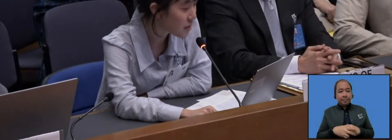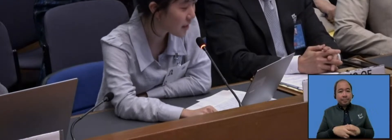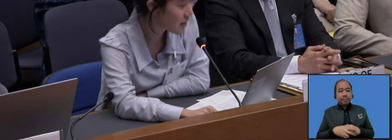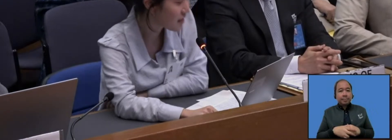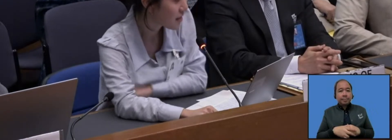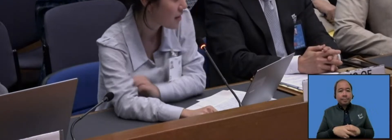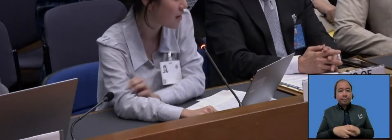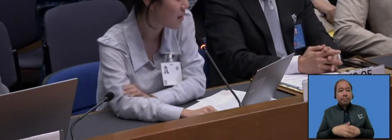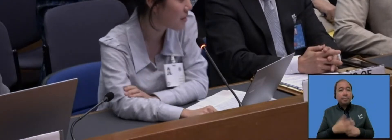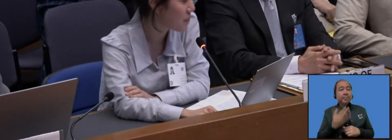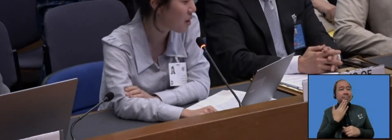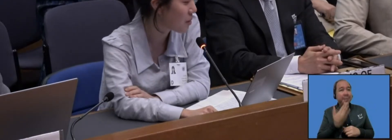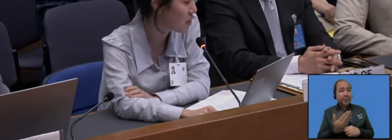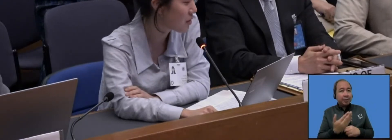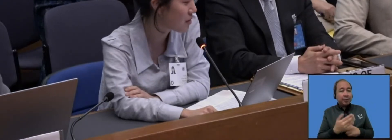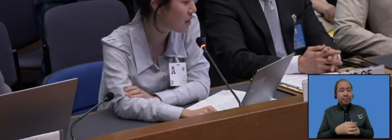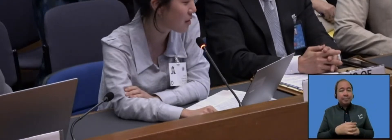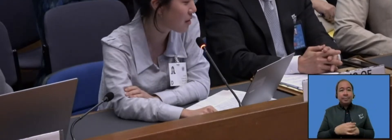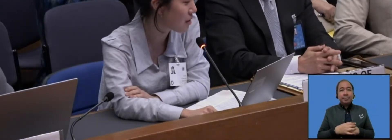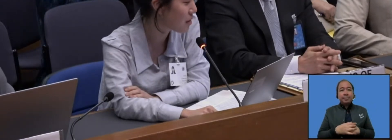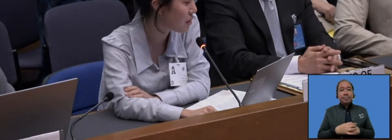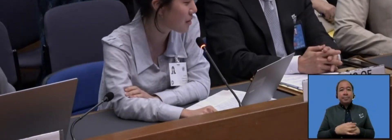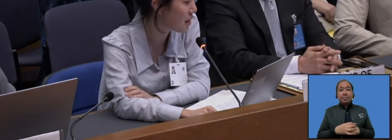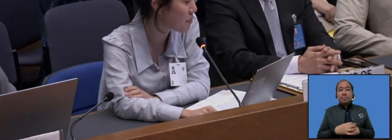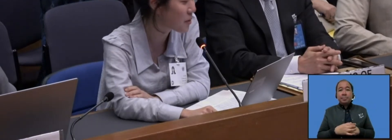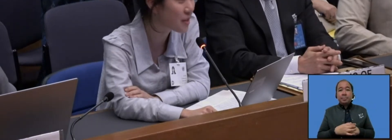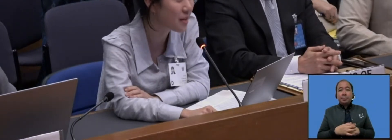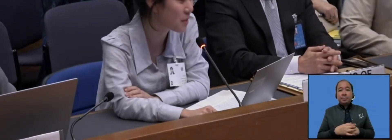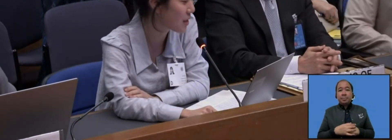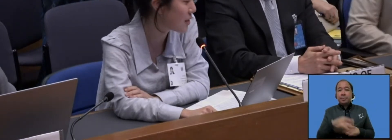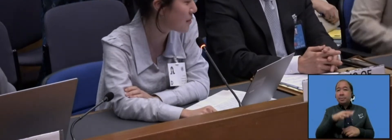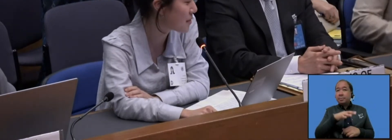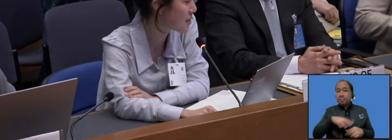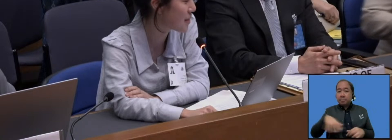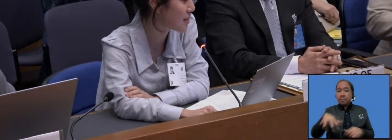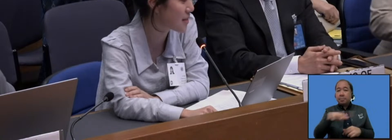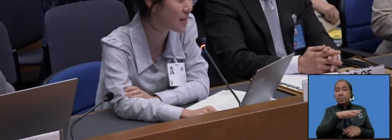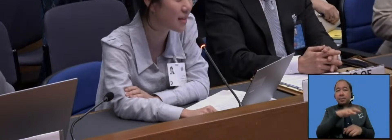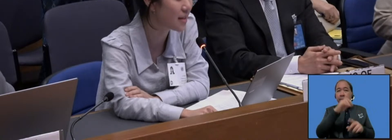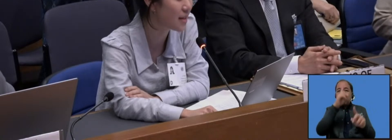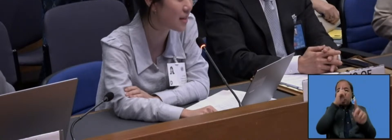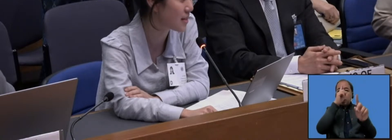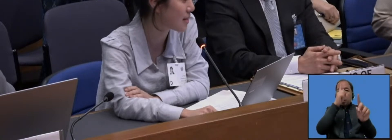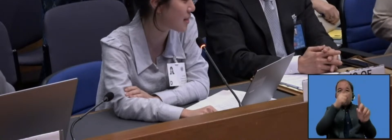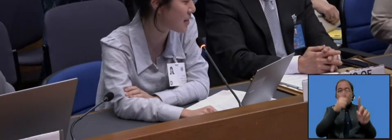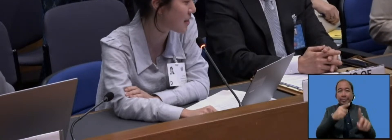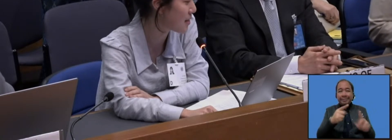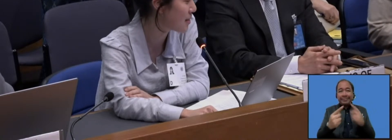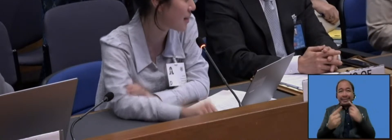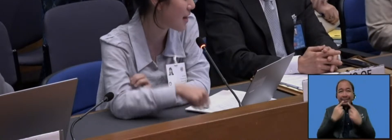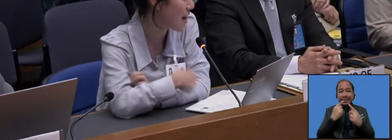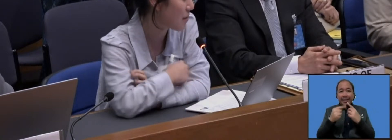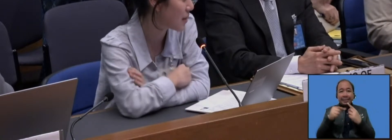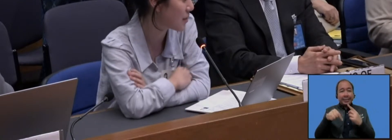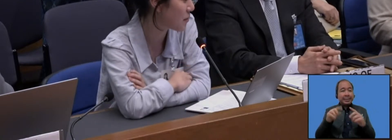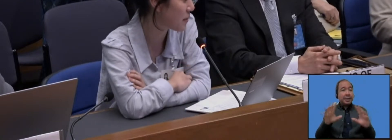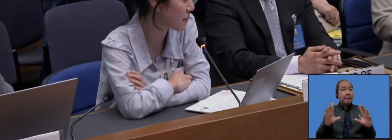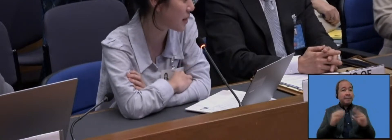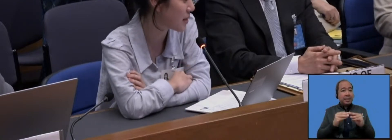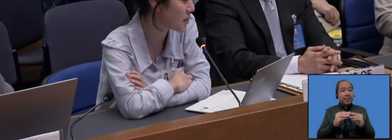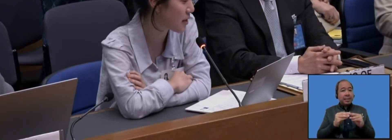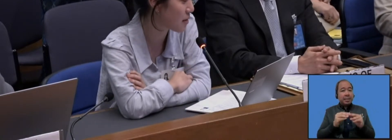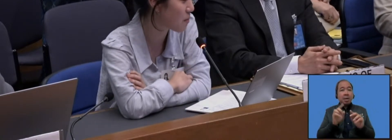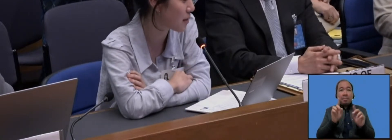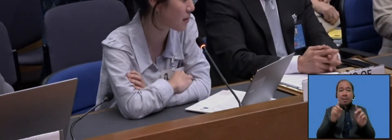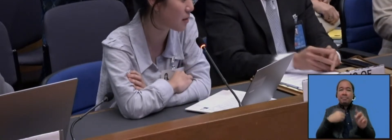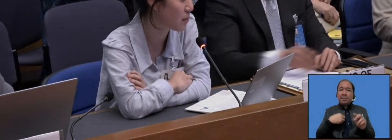Thank you, Chair. Among all the important objectives discussed in this session, I would like to